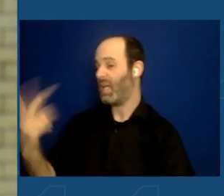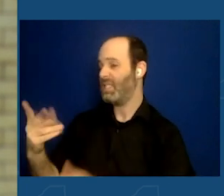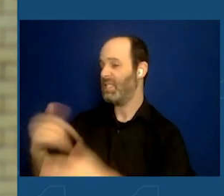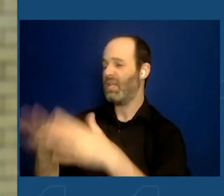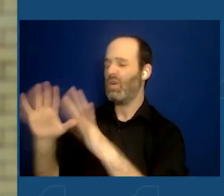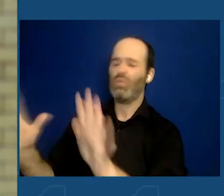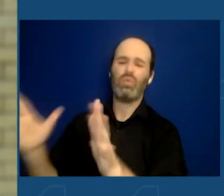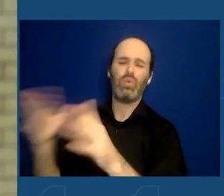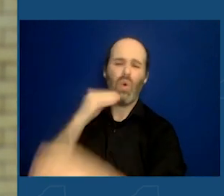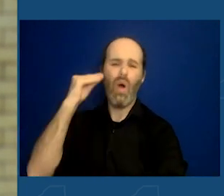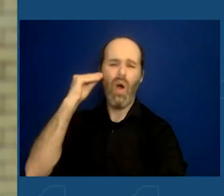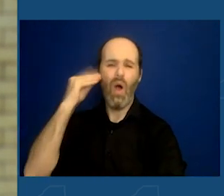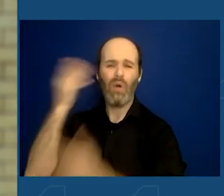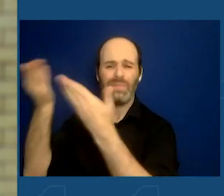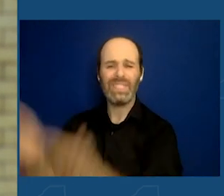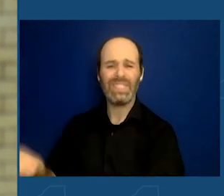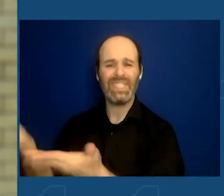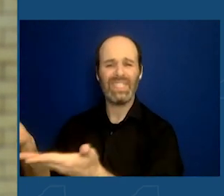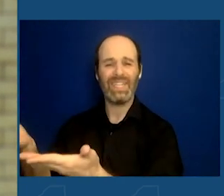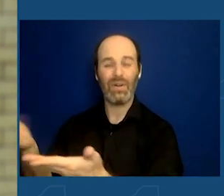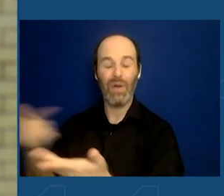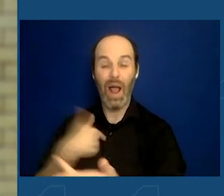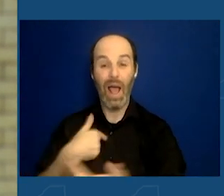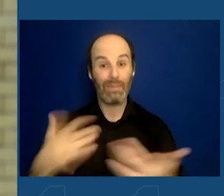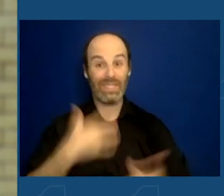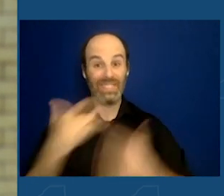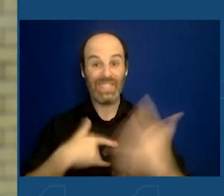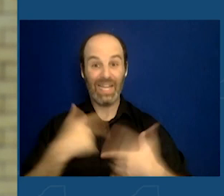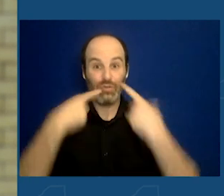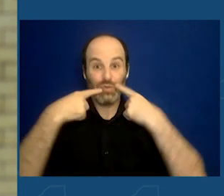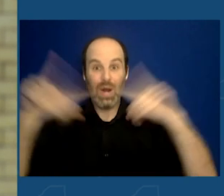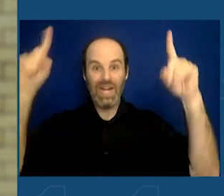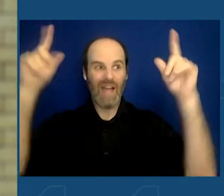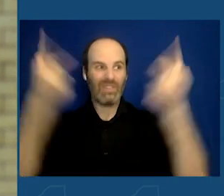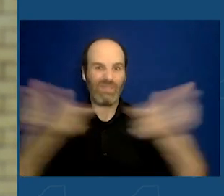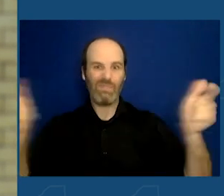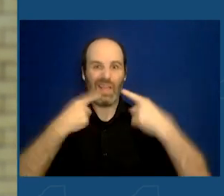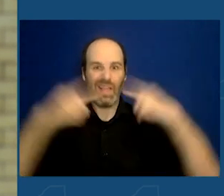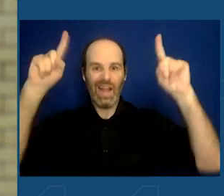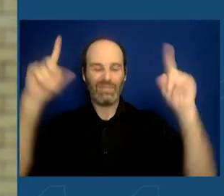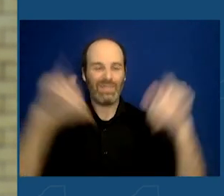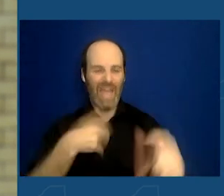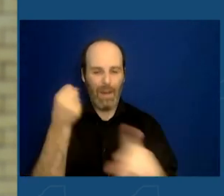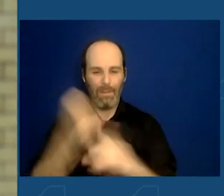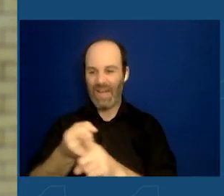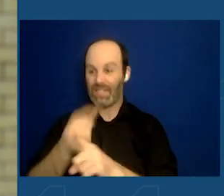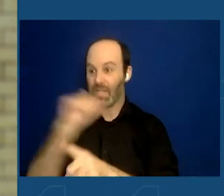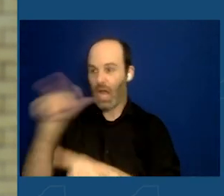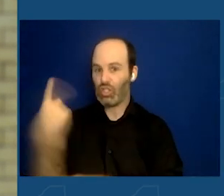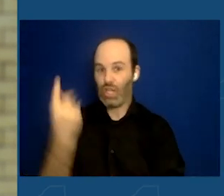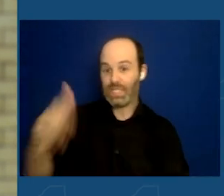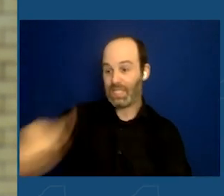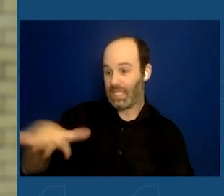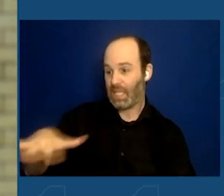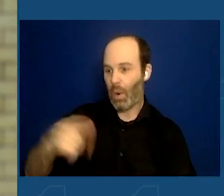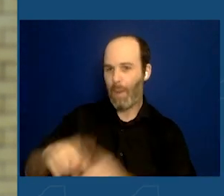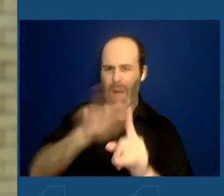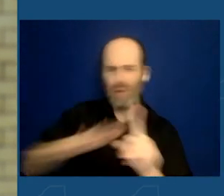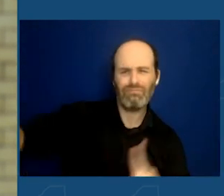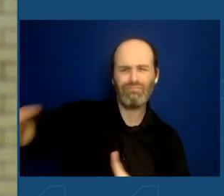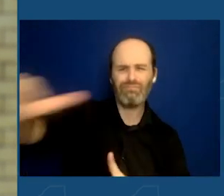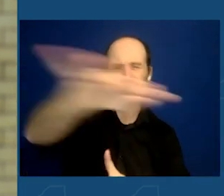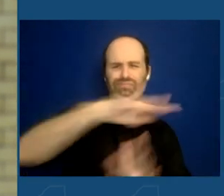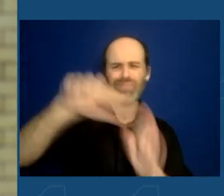excited to make a major announcement that's going to affect not just where we are today, but communities all across the state of New